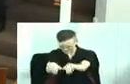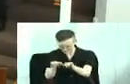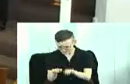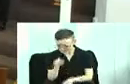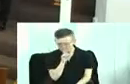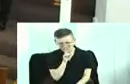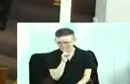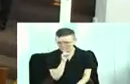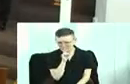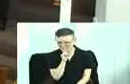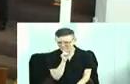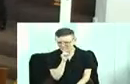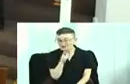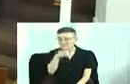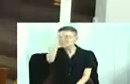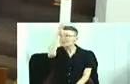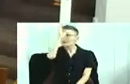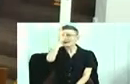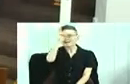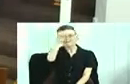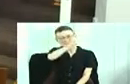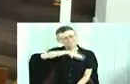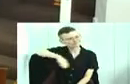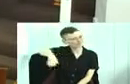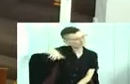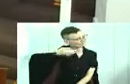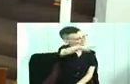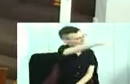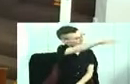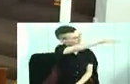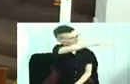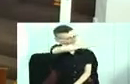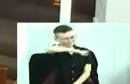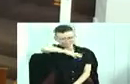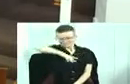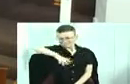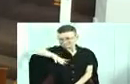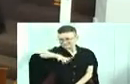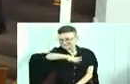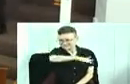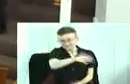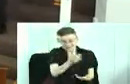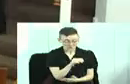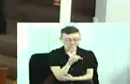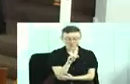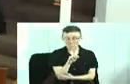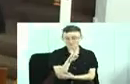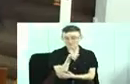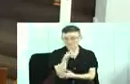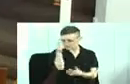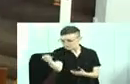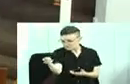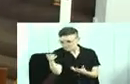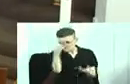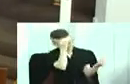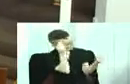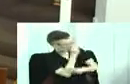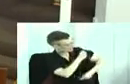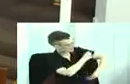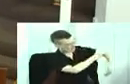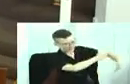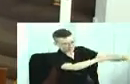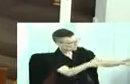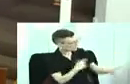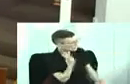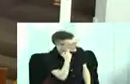is somewhere out here among us in the living. And so Mary goes and she tells the disciples what she